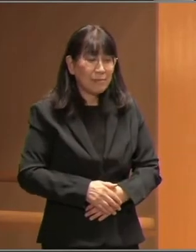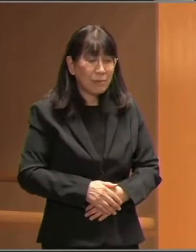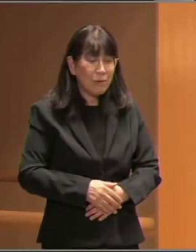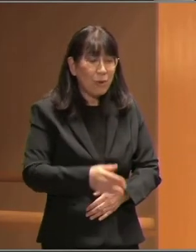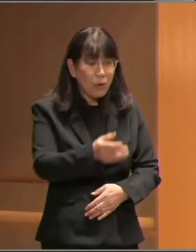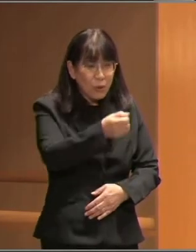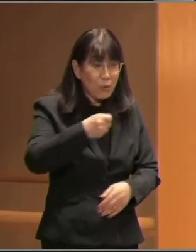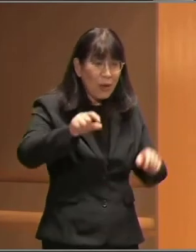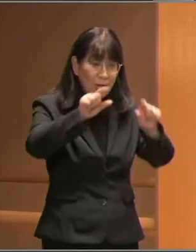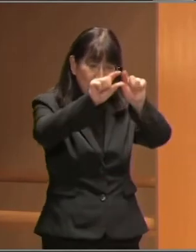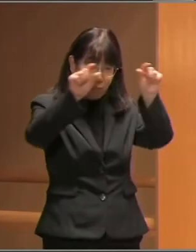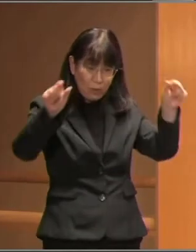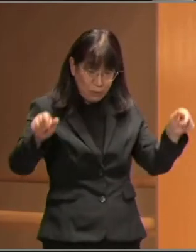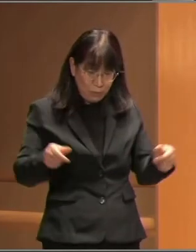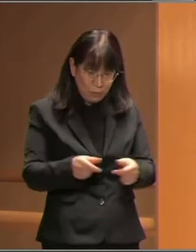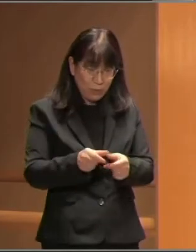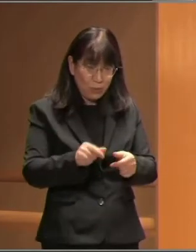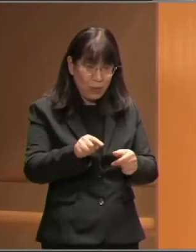This door trim